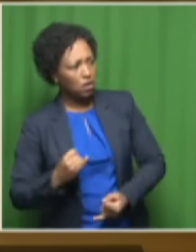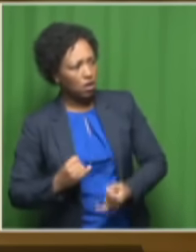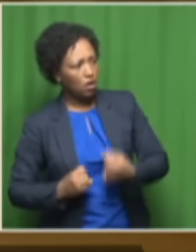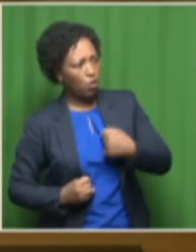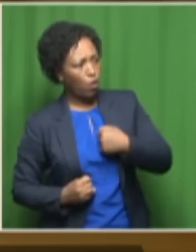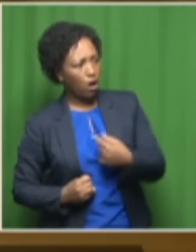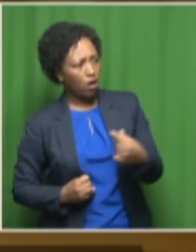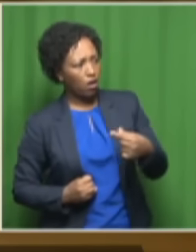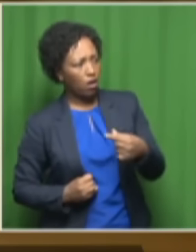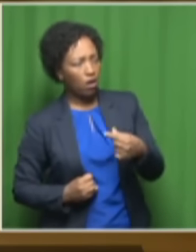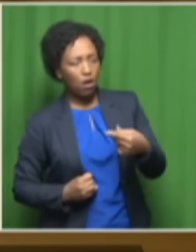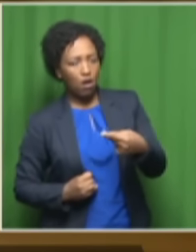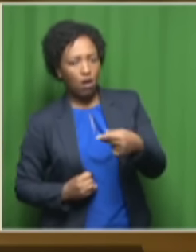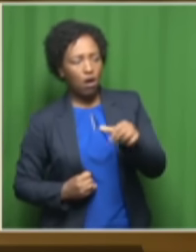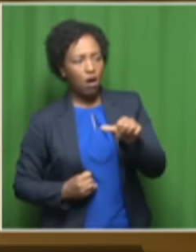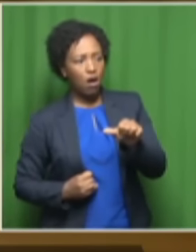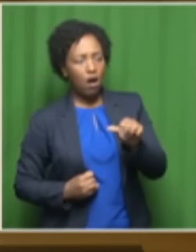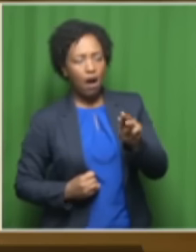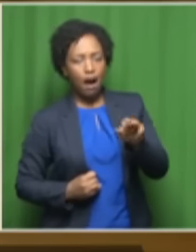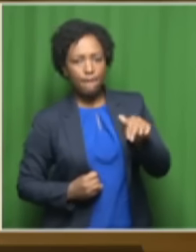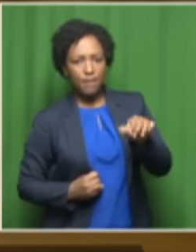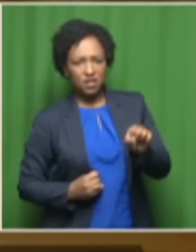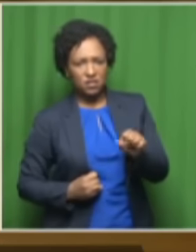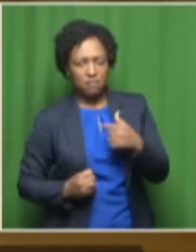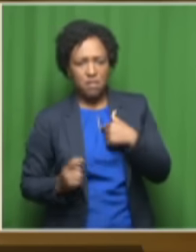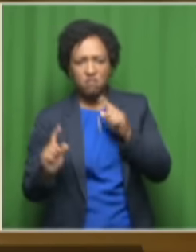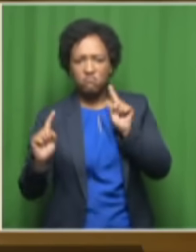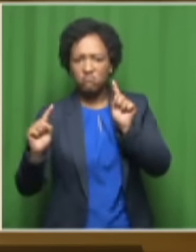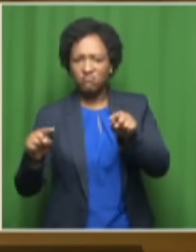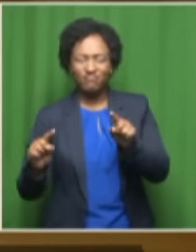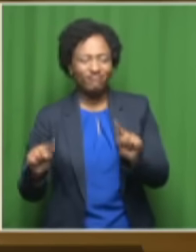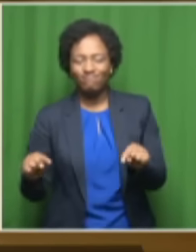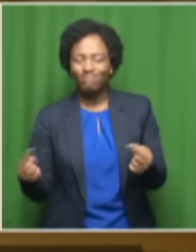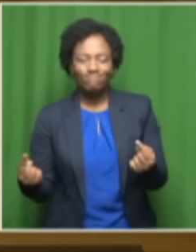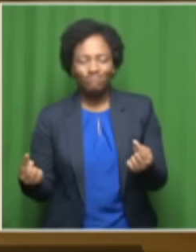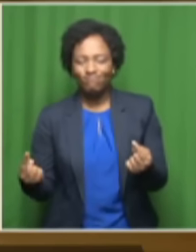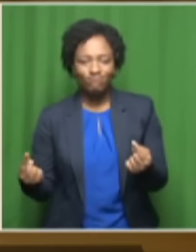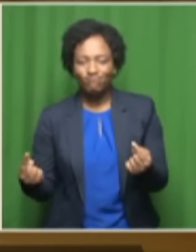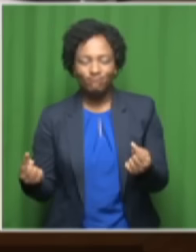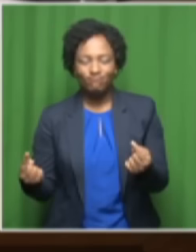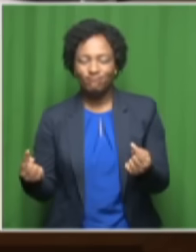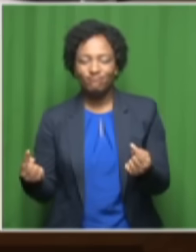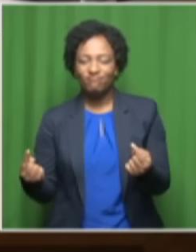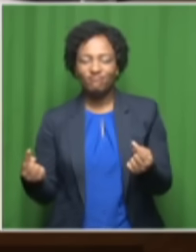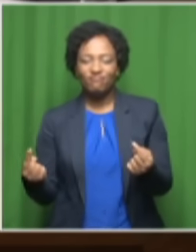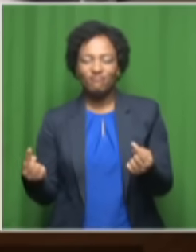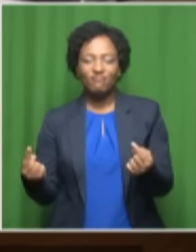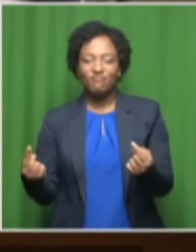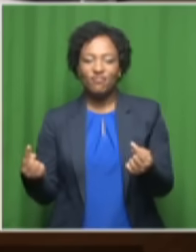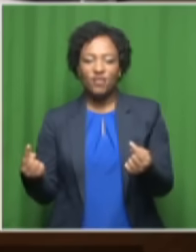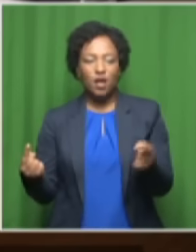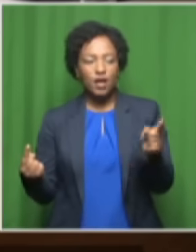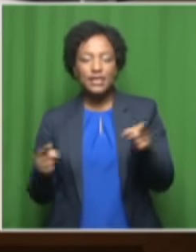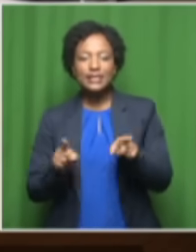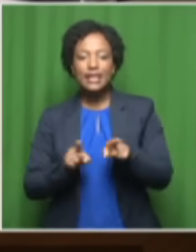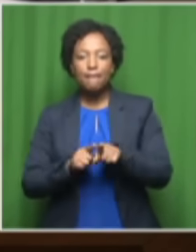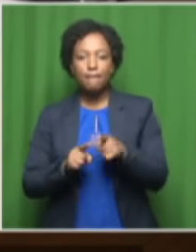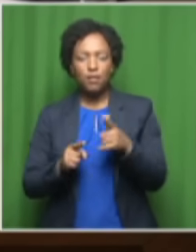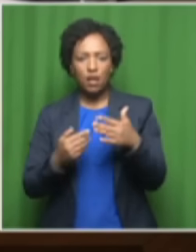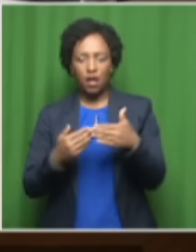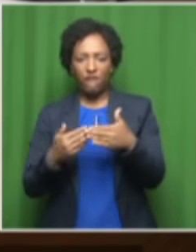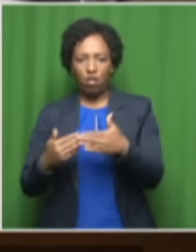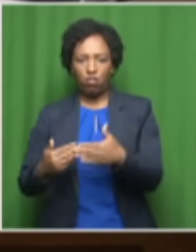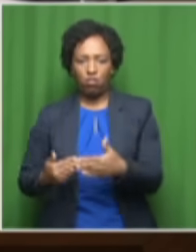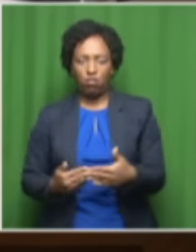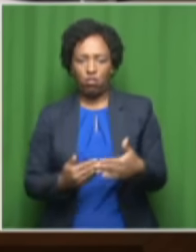as shield. Israel wasn't going to go there. Yeah. And let me tell you, even how wary they were of where